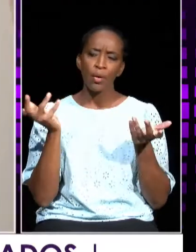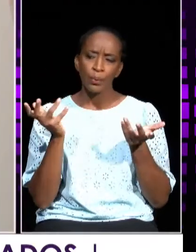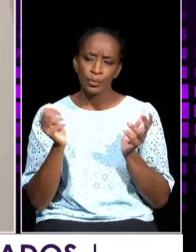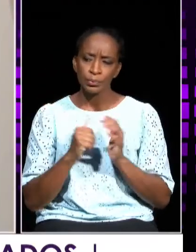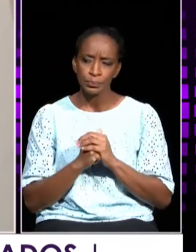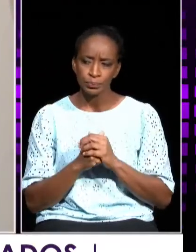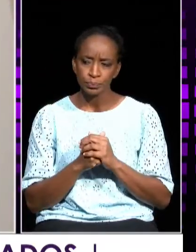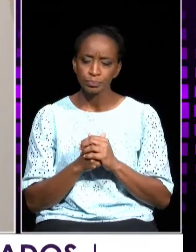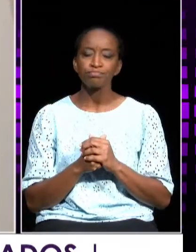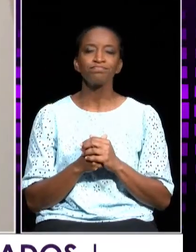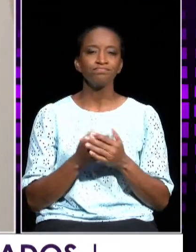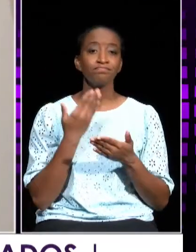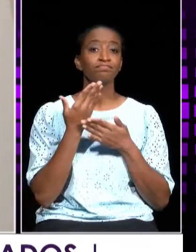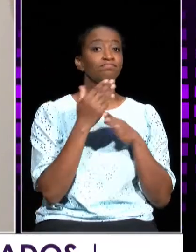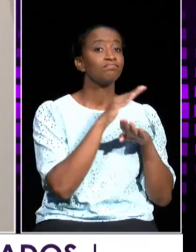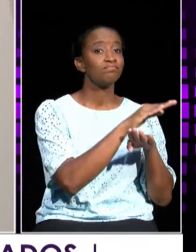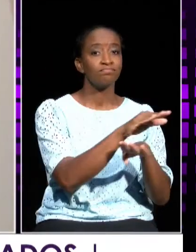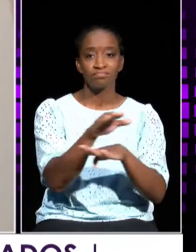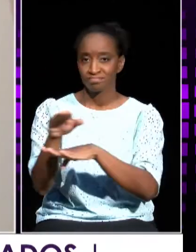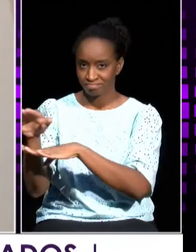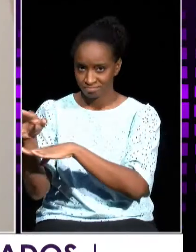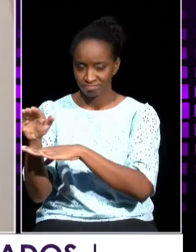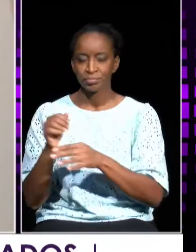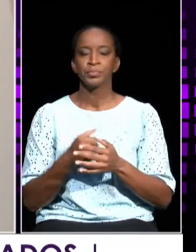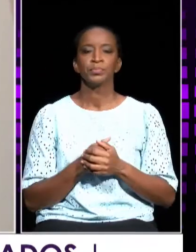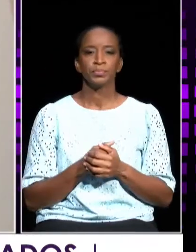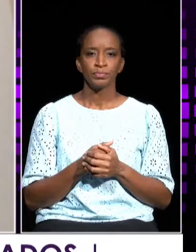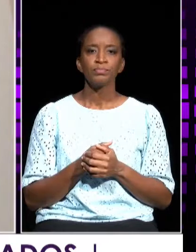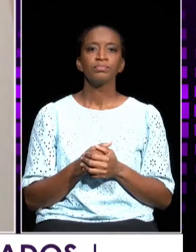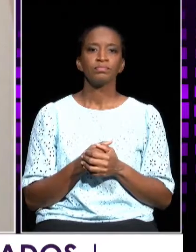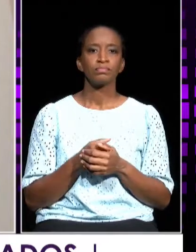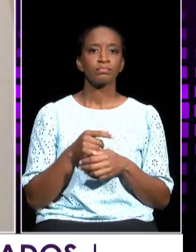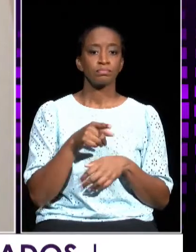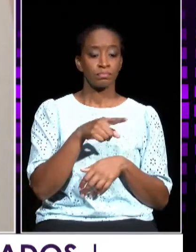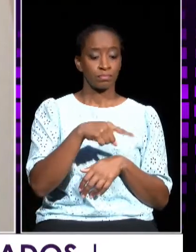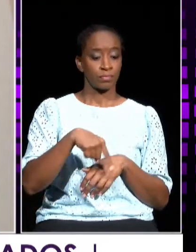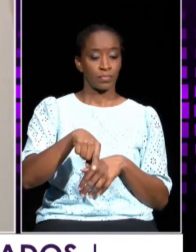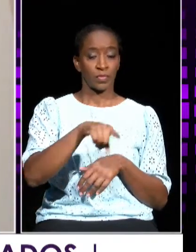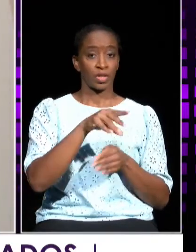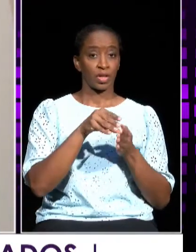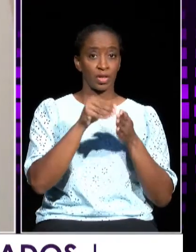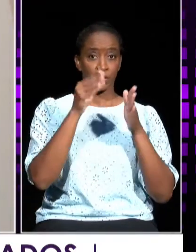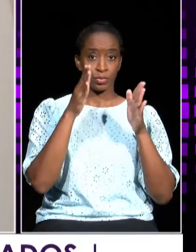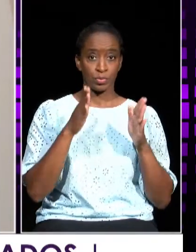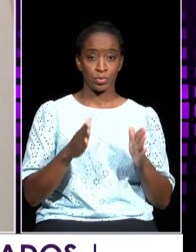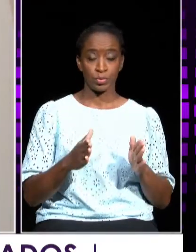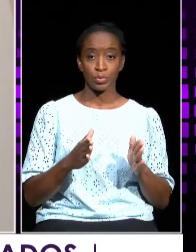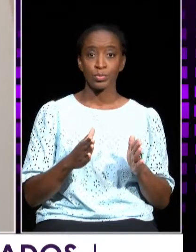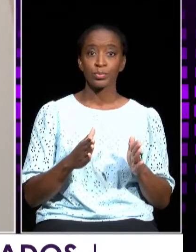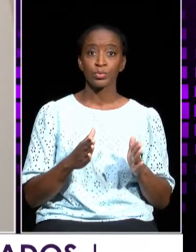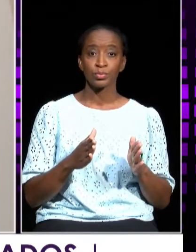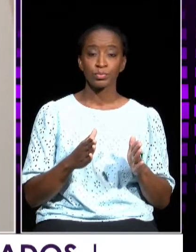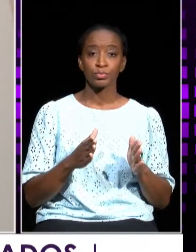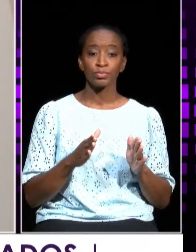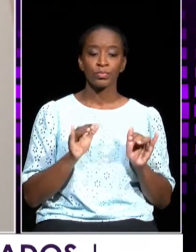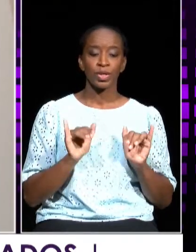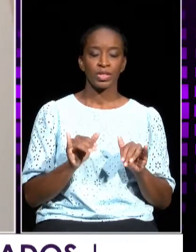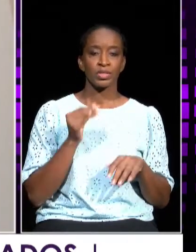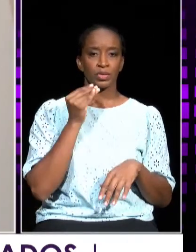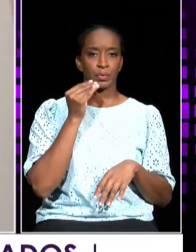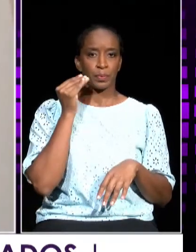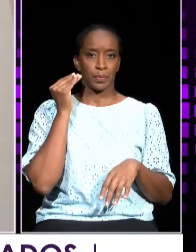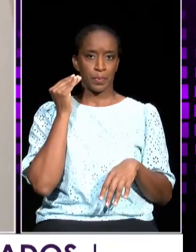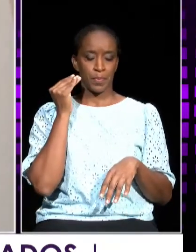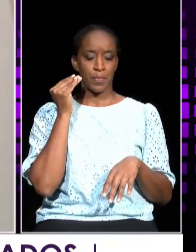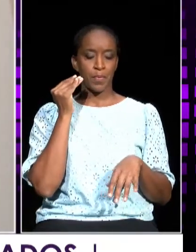Okay, so the fact that the students were able to hide behind the technology, hide